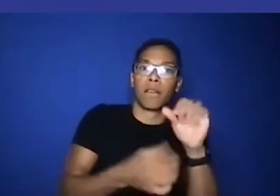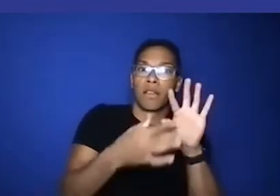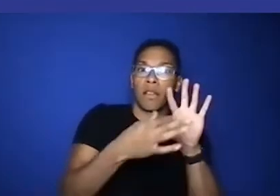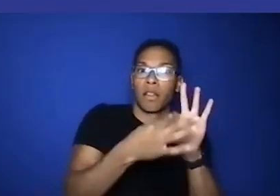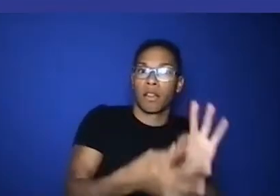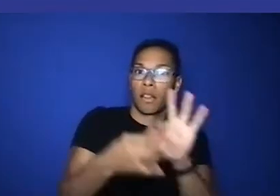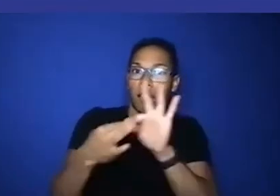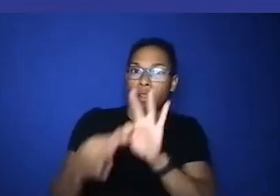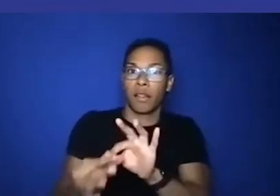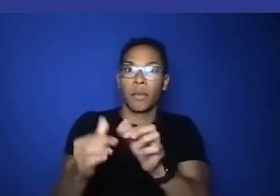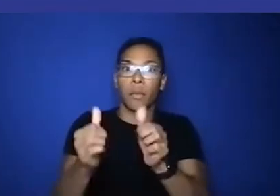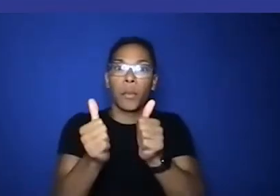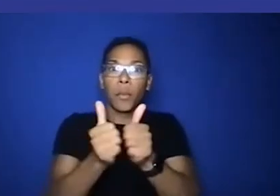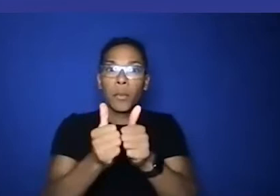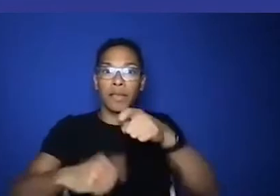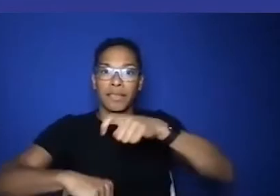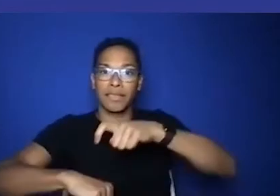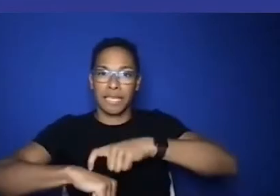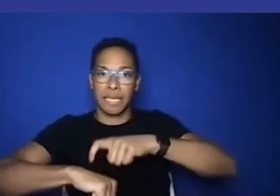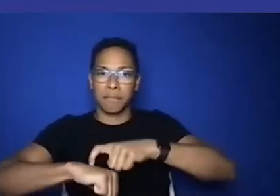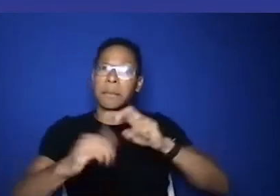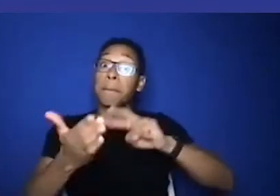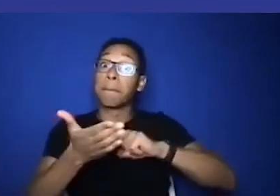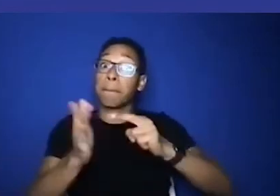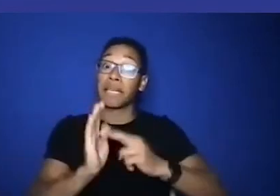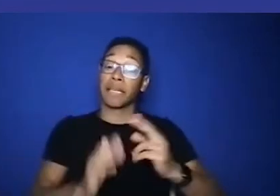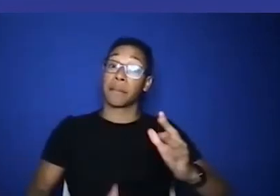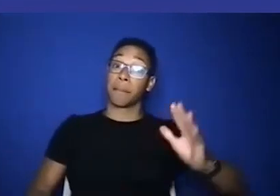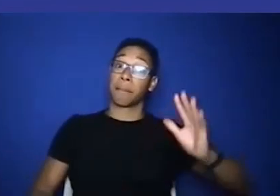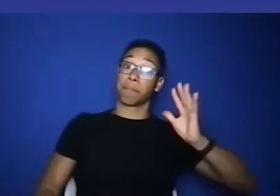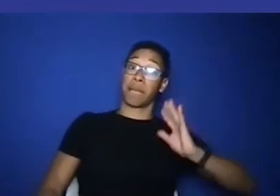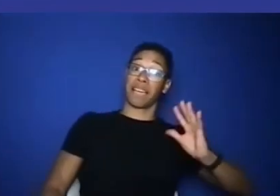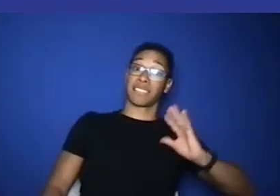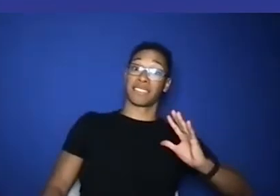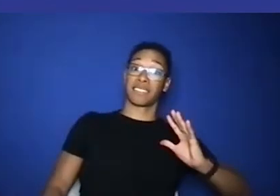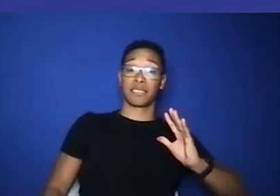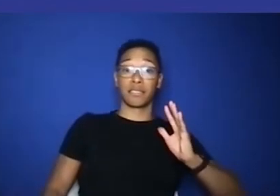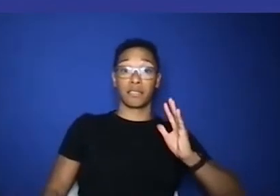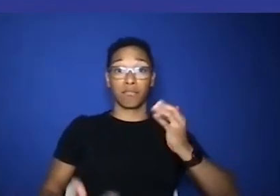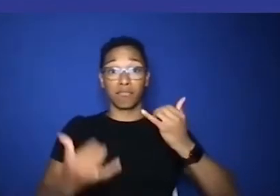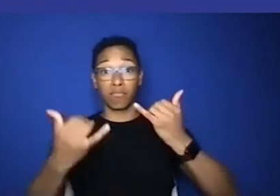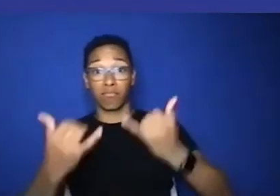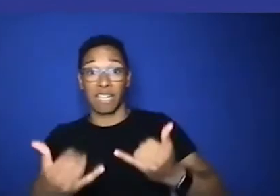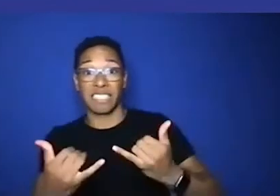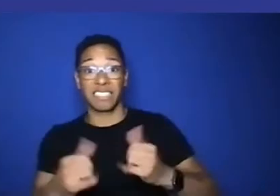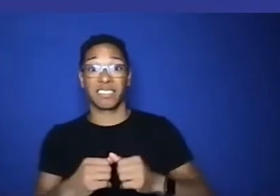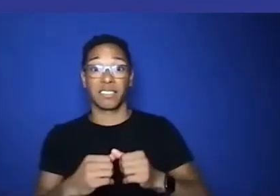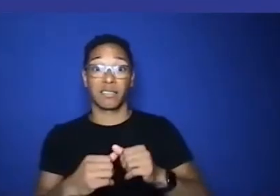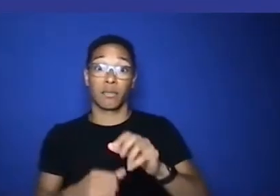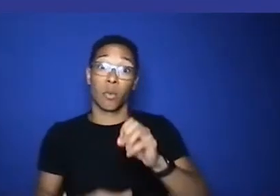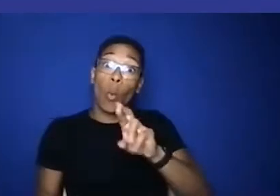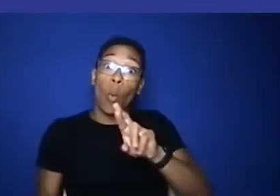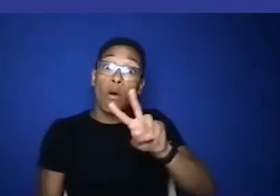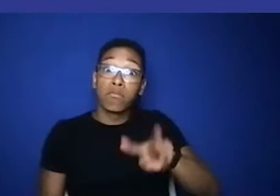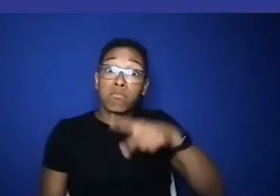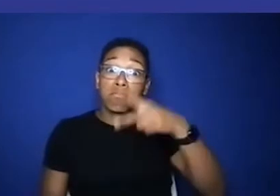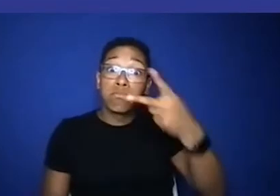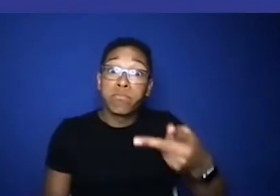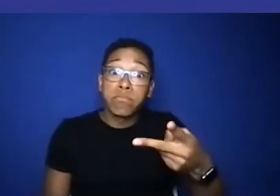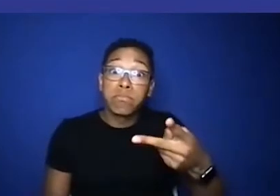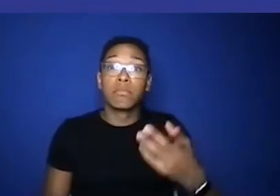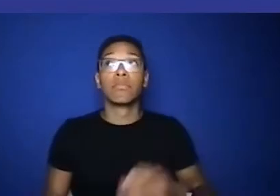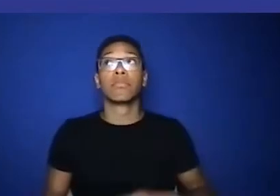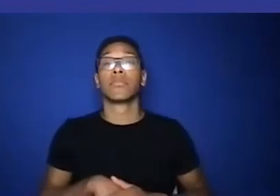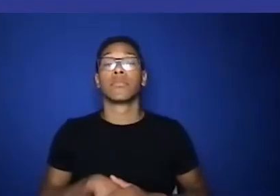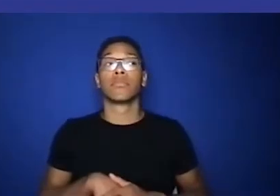relationships to time, where pasts are presents and presents are futures? And